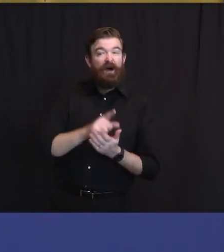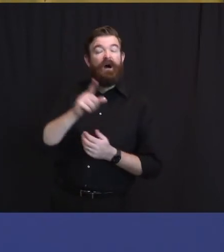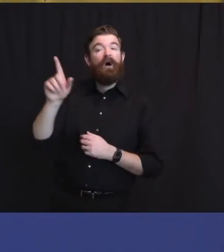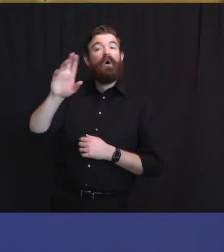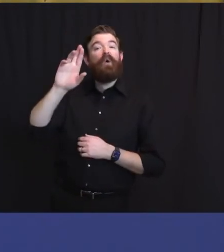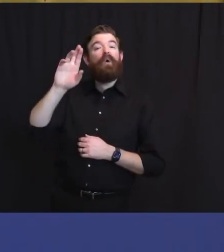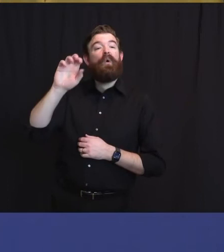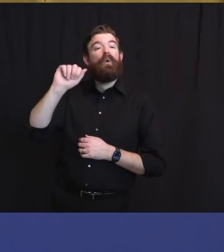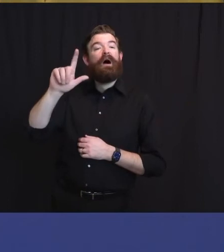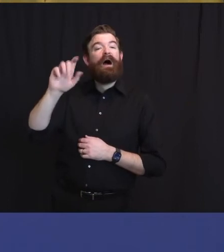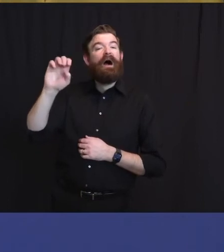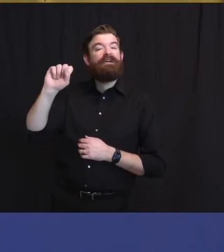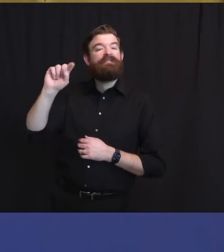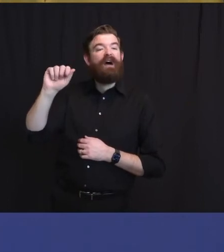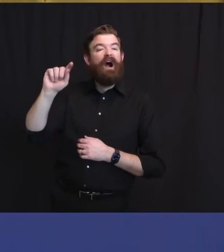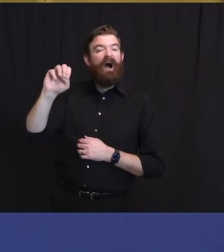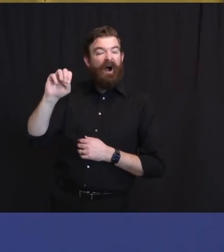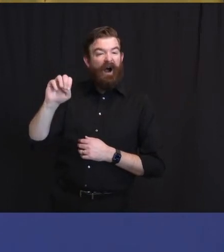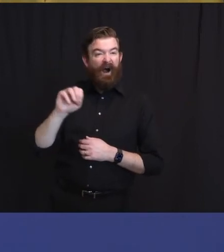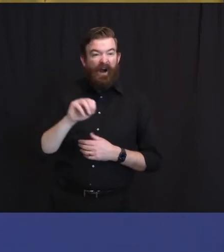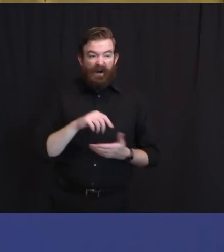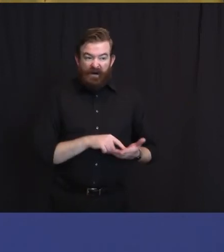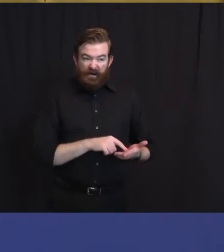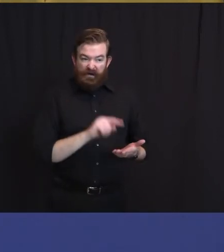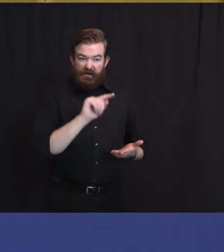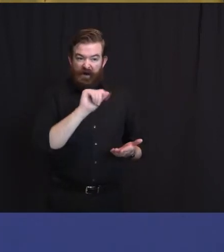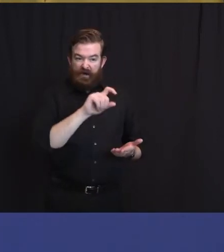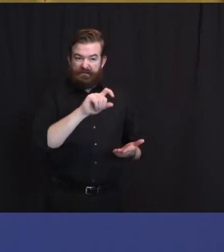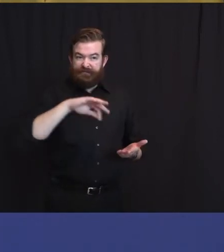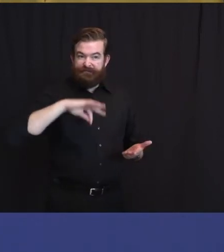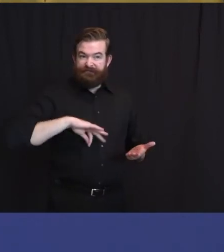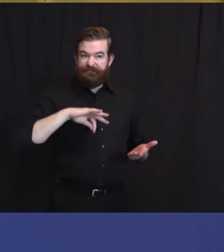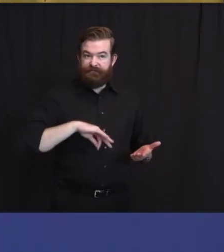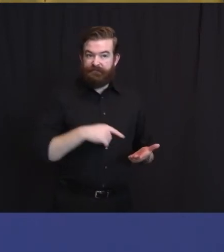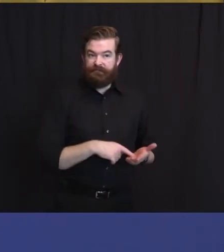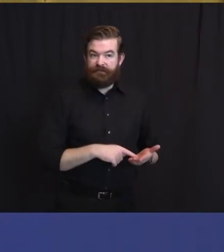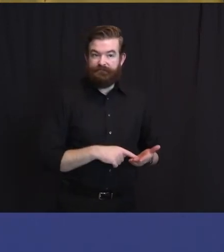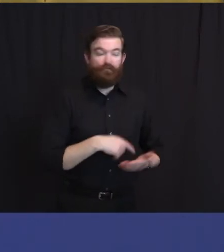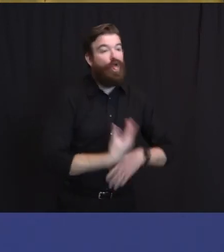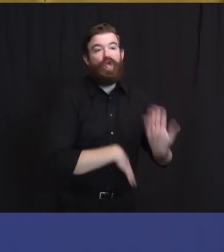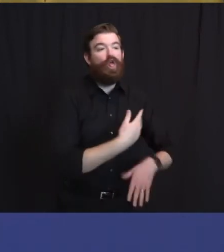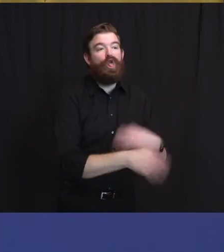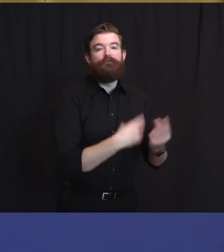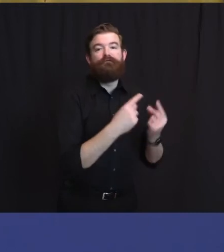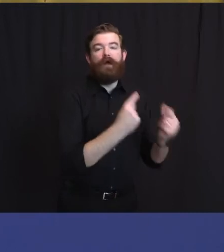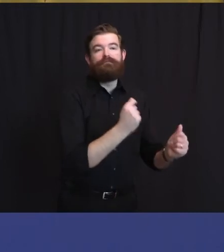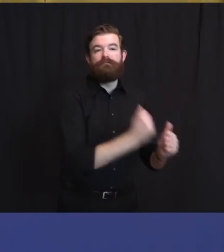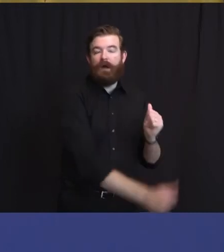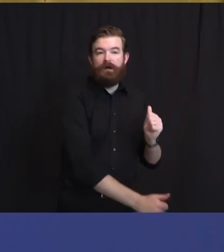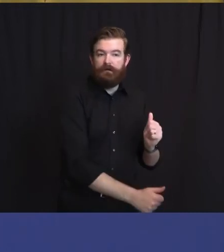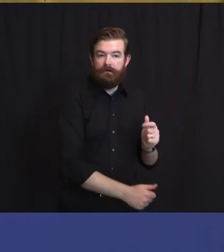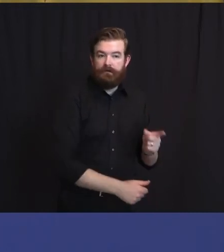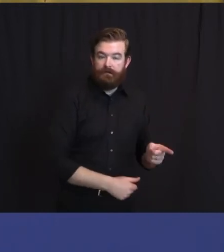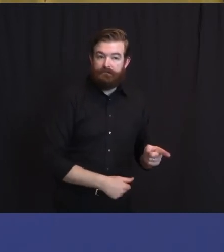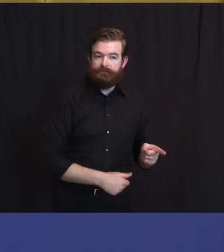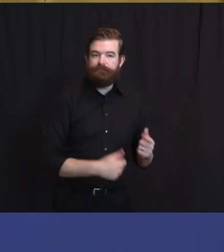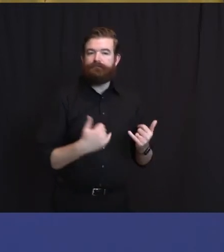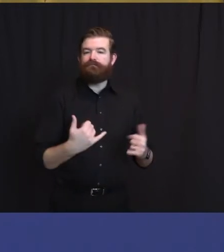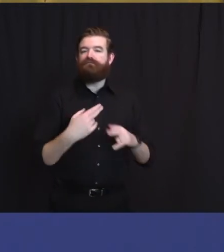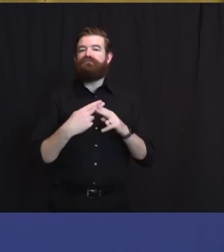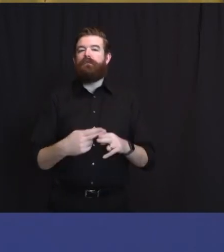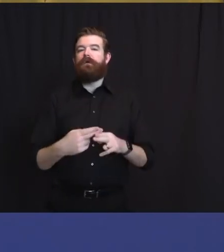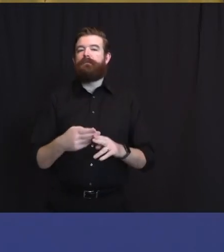this economic incentive package thought of or used in a pre-COVID economy before we know what a post-COVID economy will look